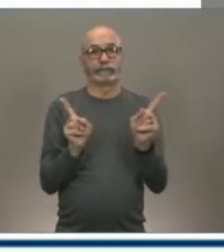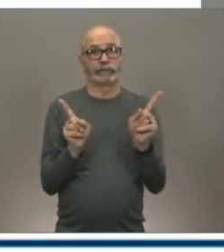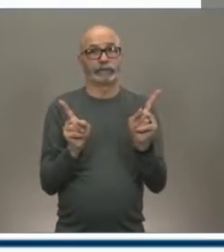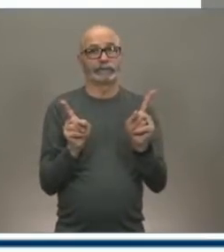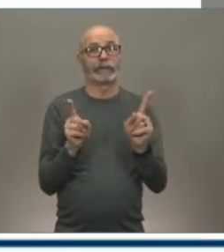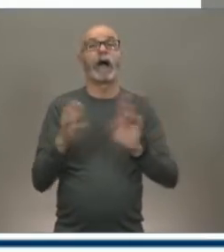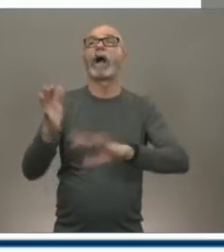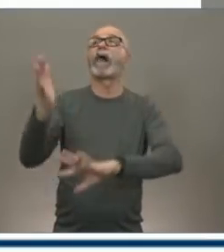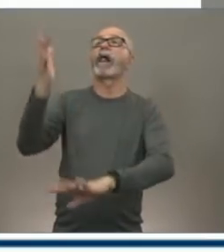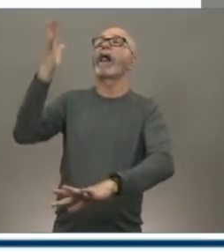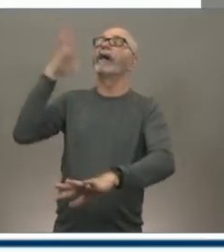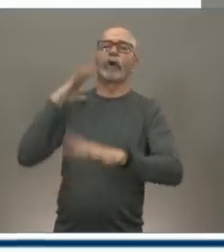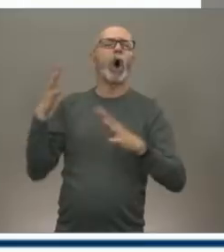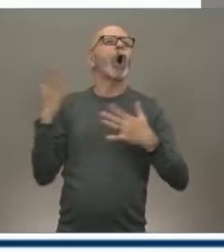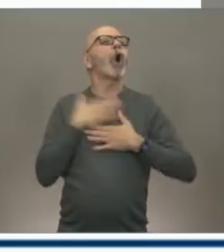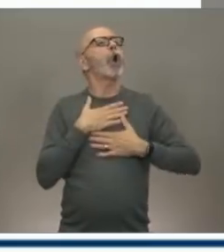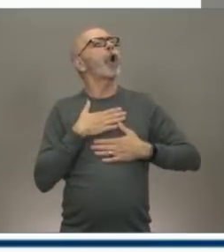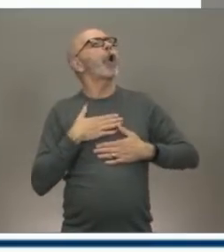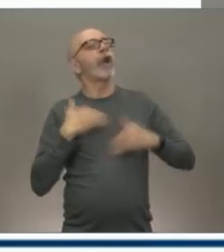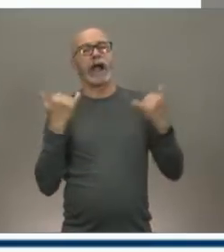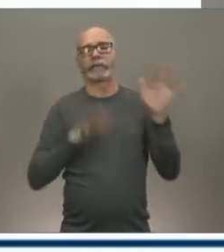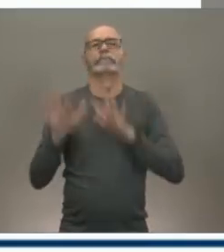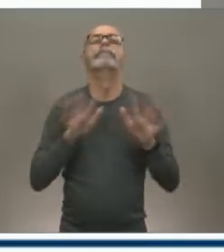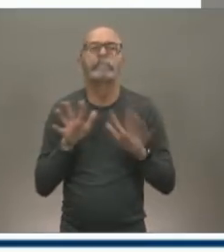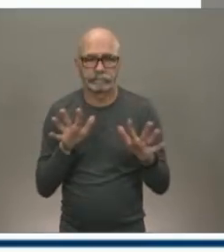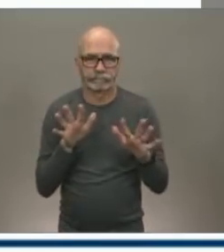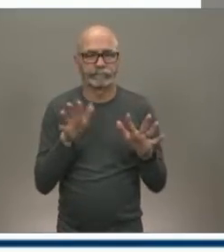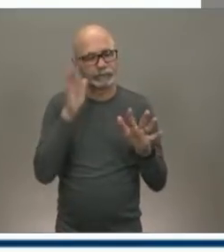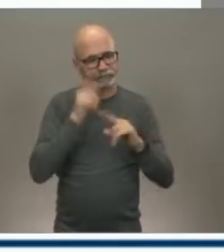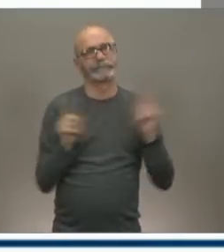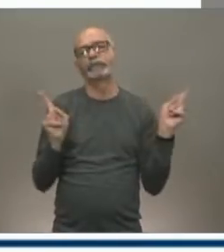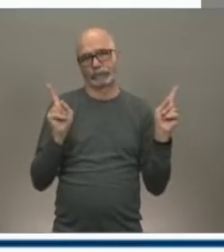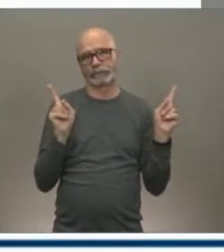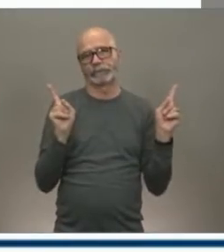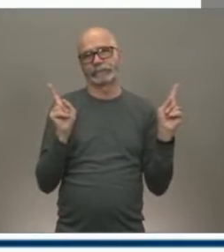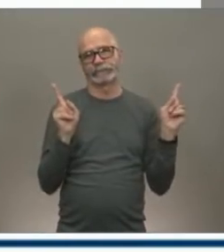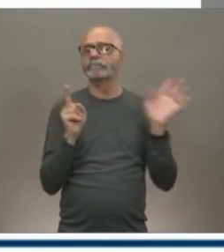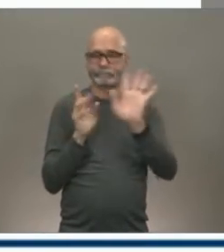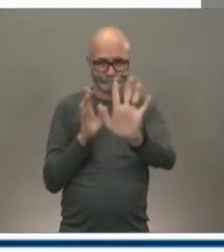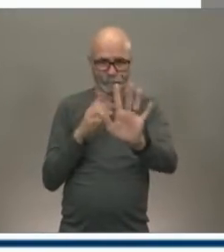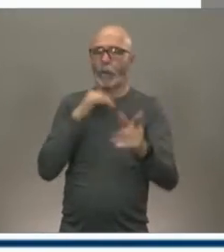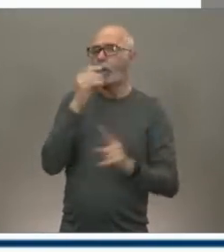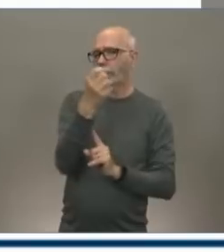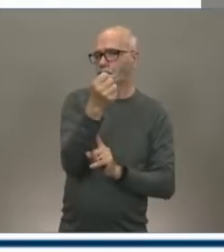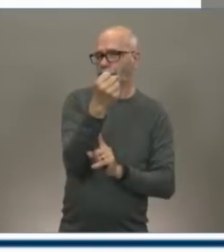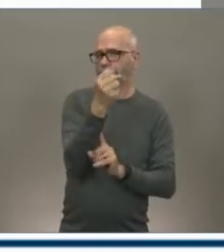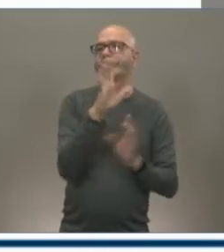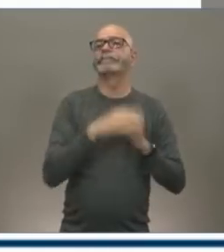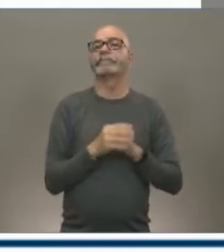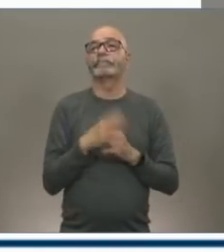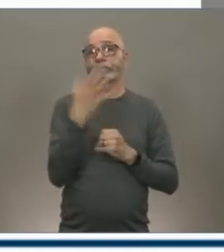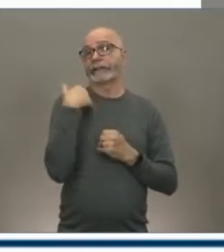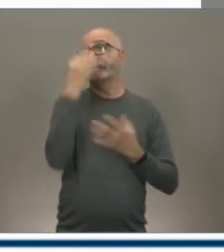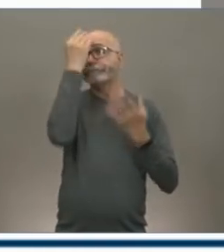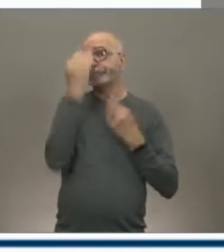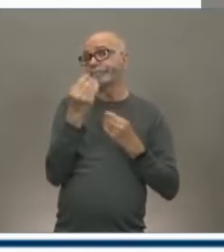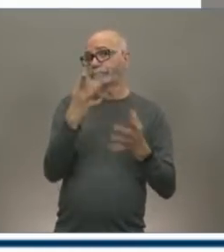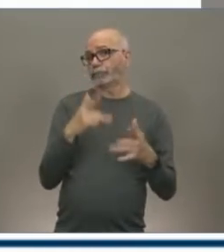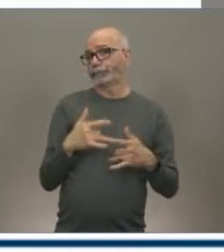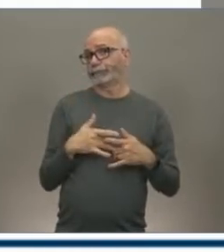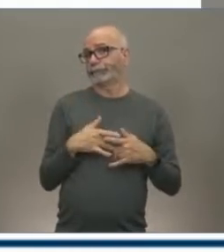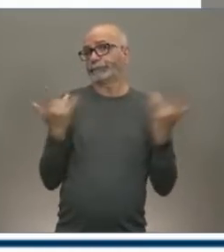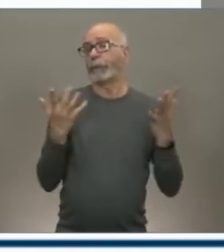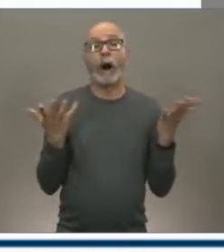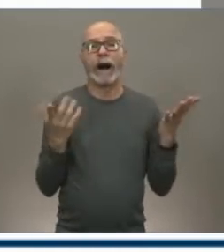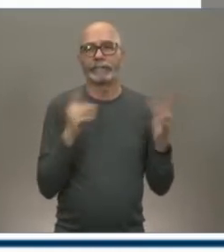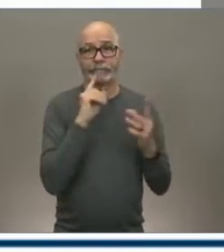minutes. But right now, I want to share some updates. As the Premier has kind of pointed to, there's some exciting